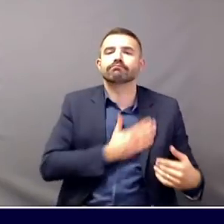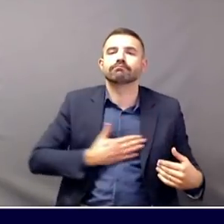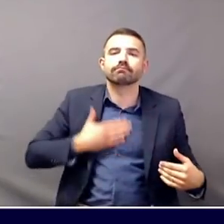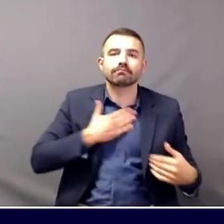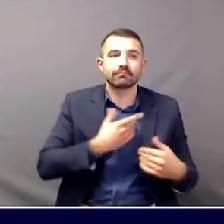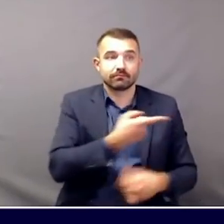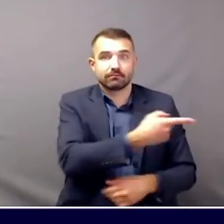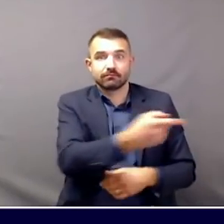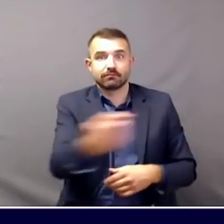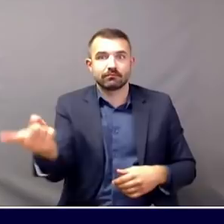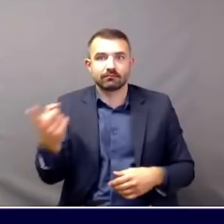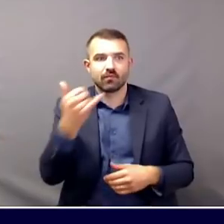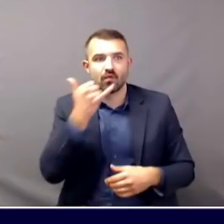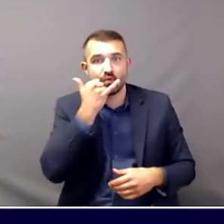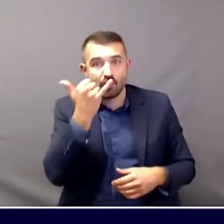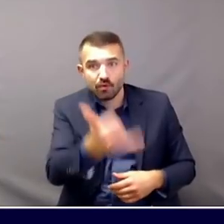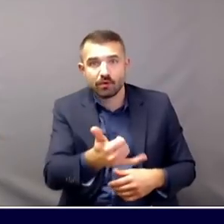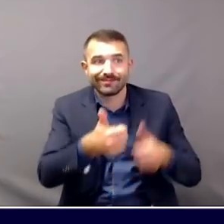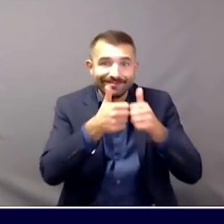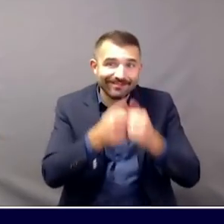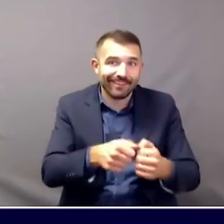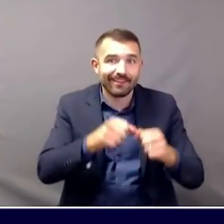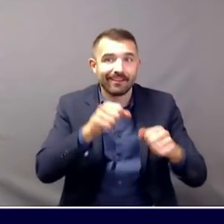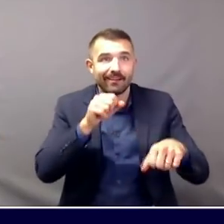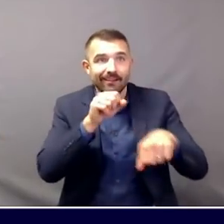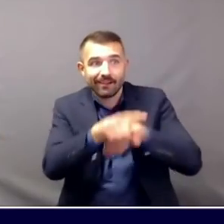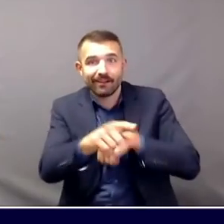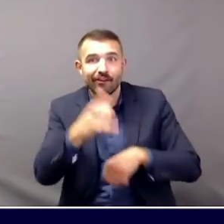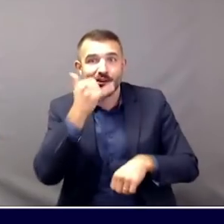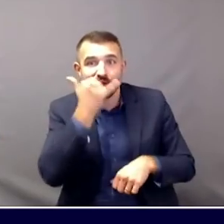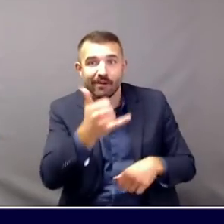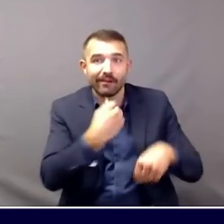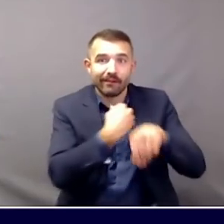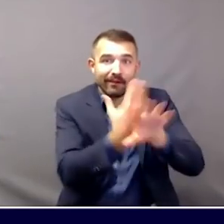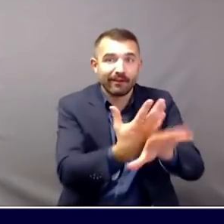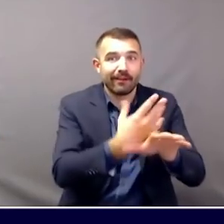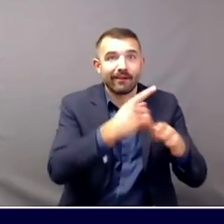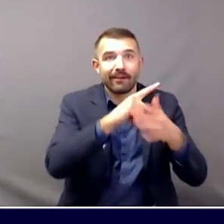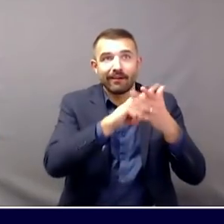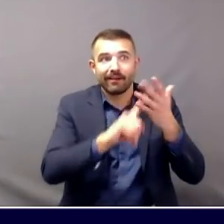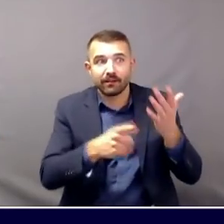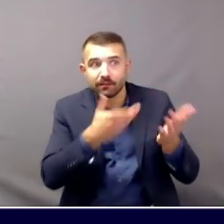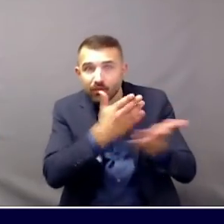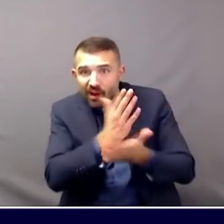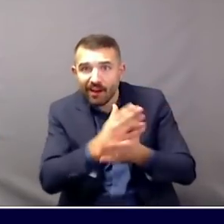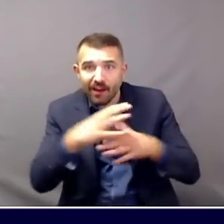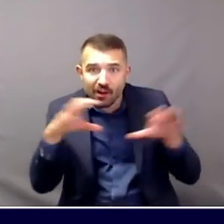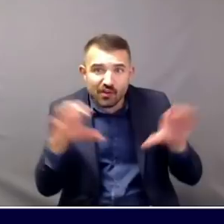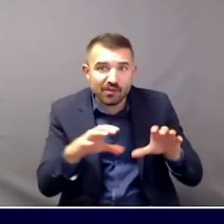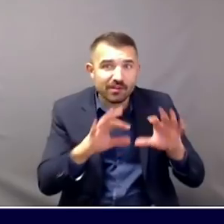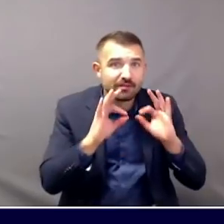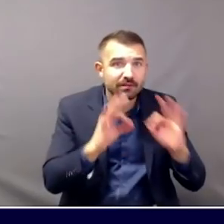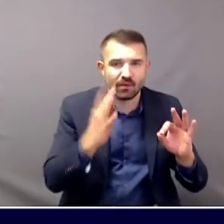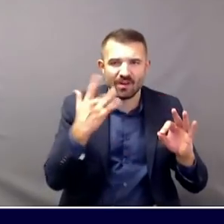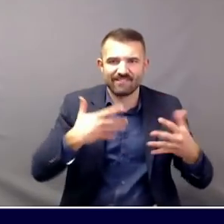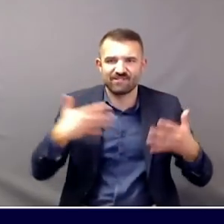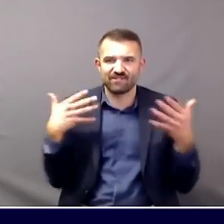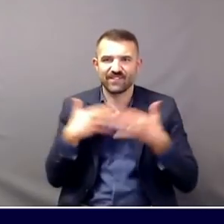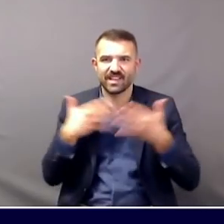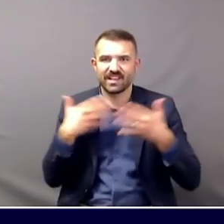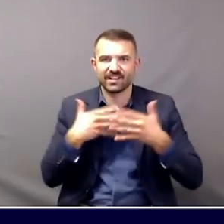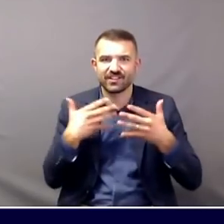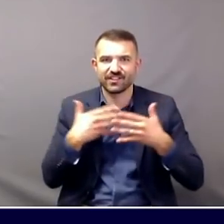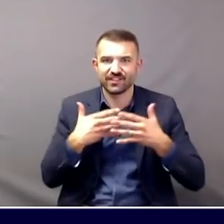them, check in with them, because that anguish that can persist and the fear that being stricken by what can be for many people a very